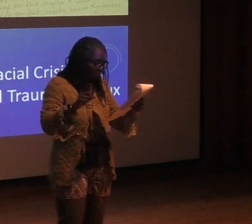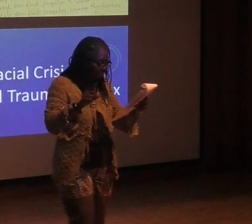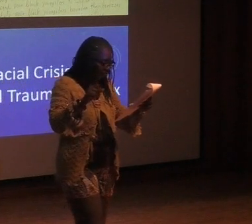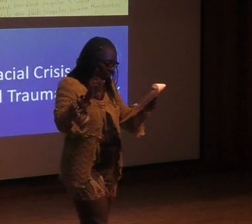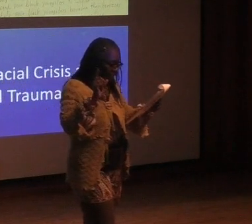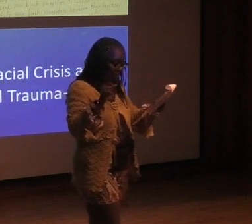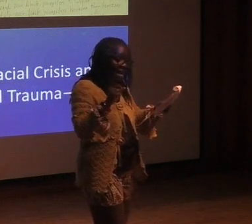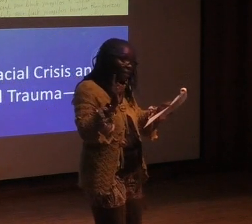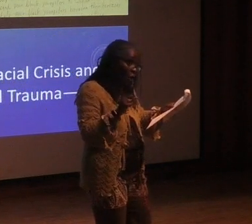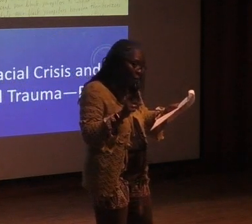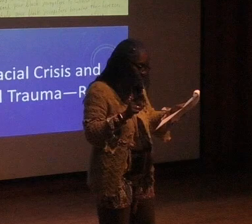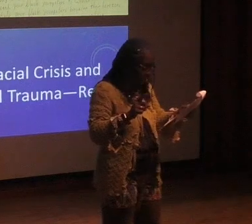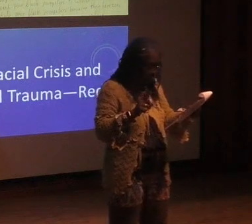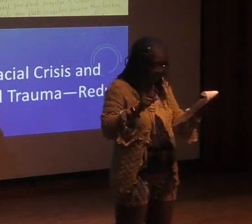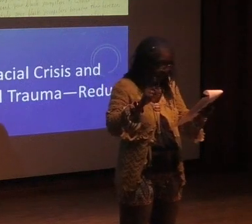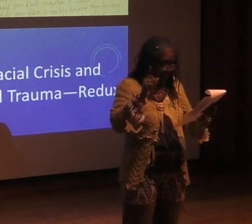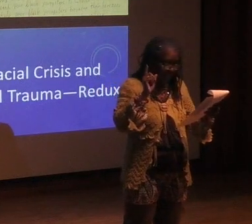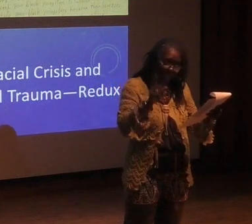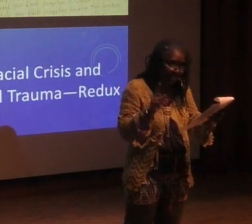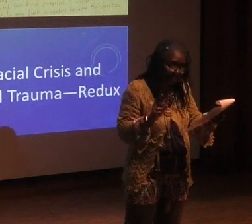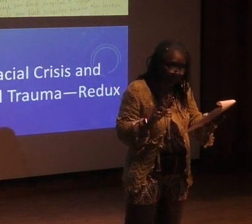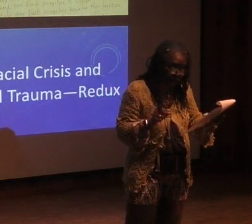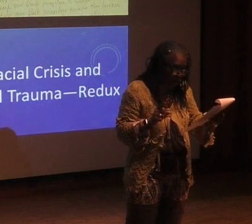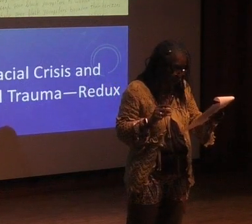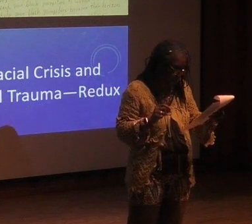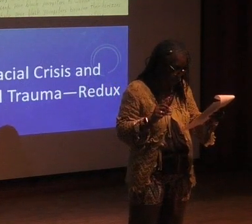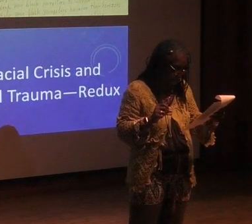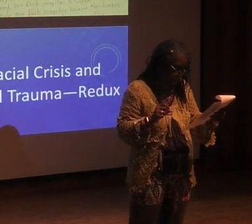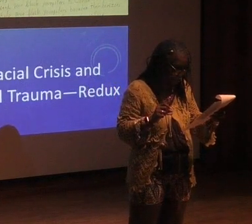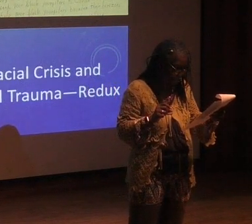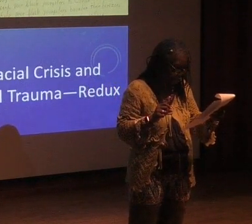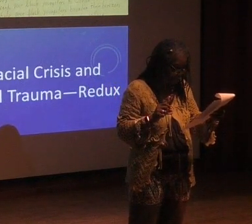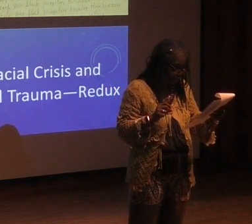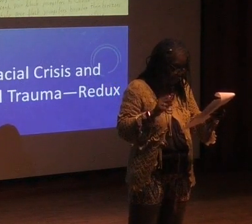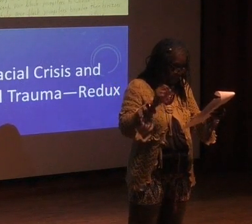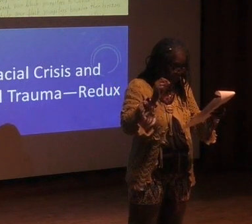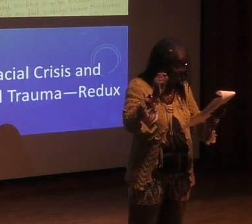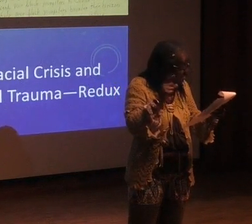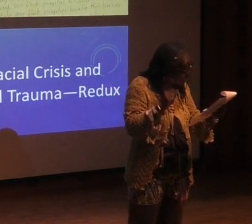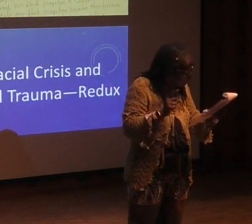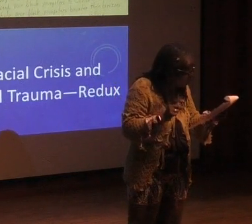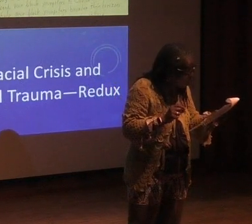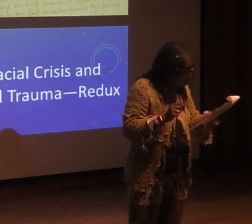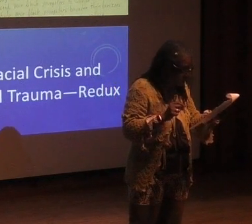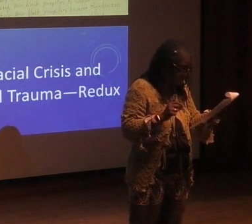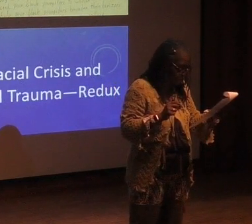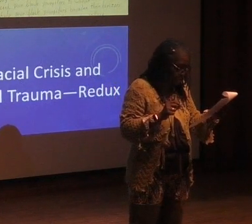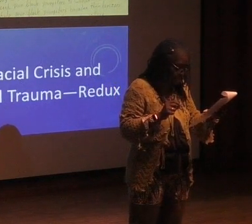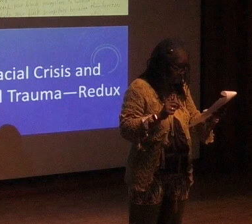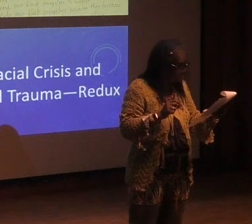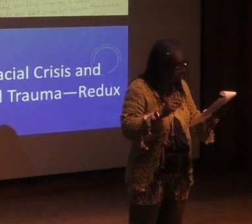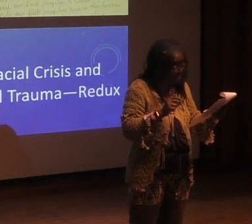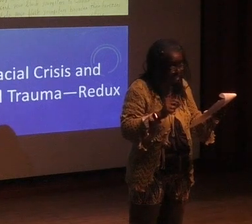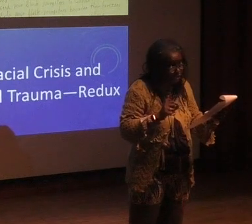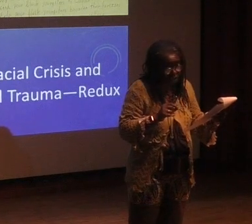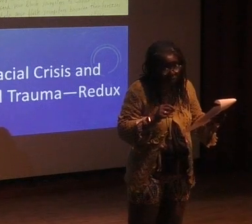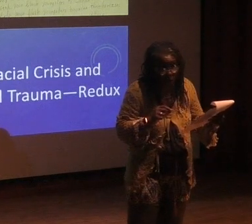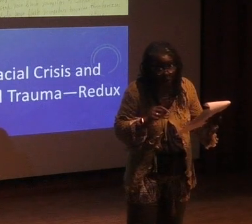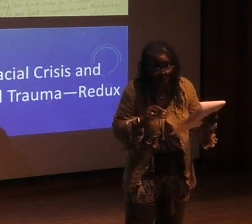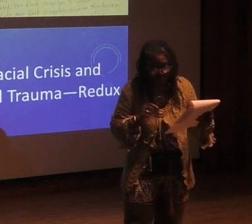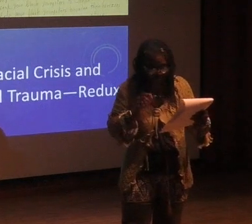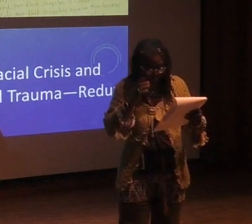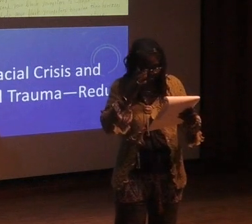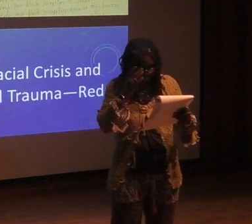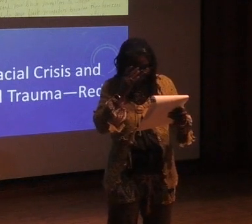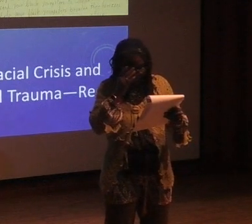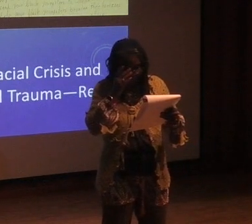And if I know anything at all, it's that a wall is just a